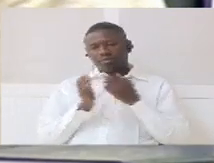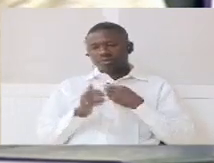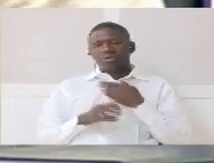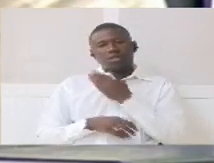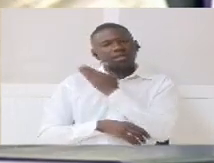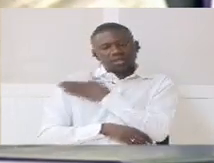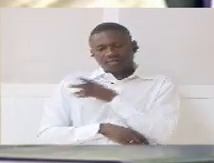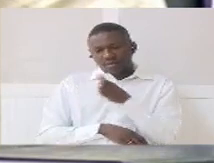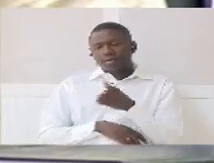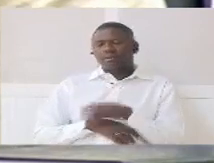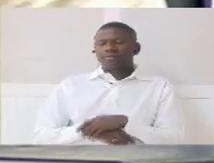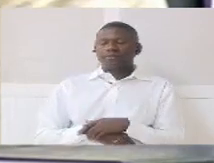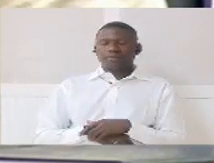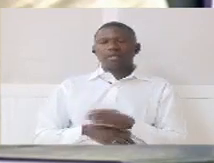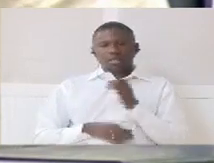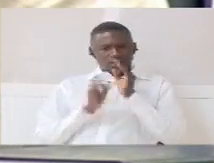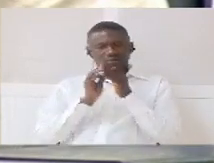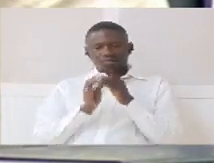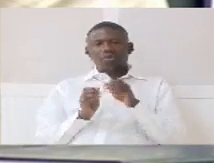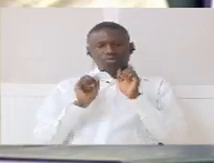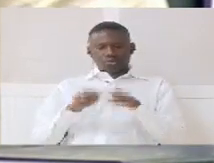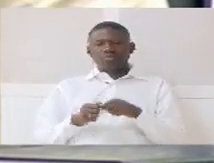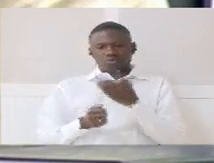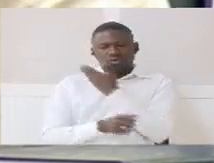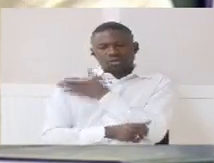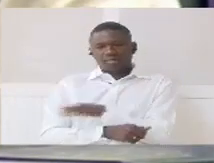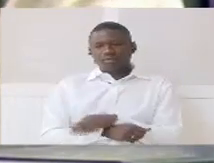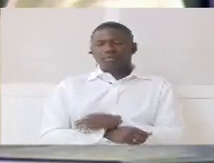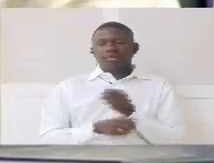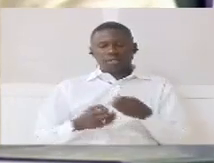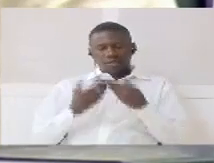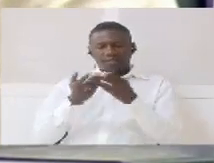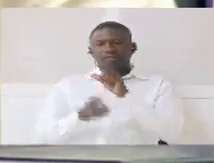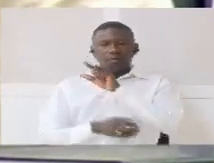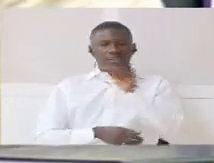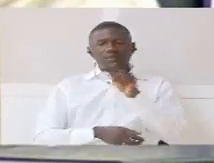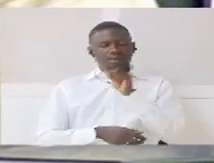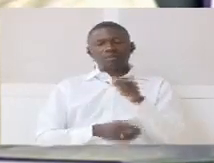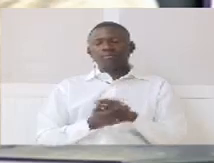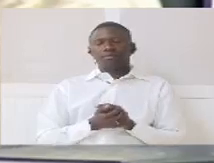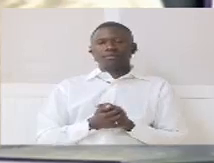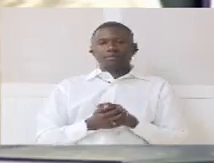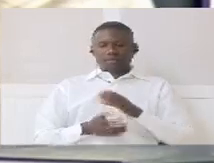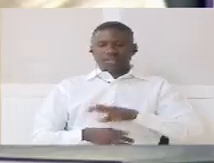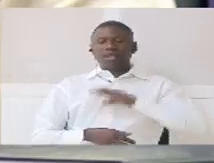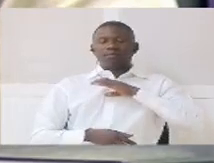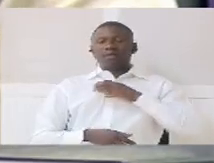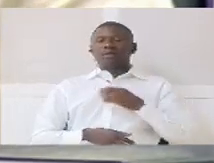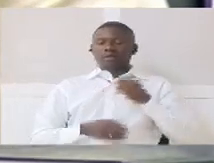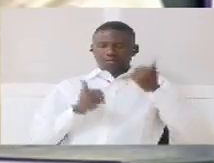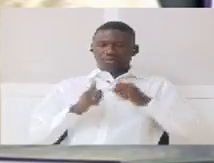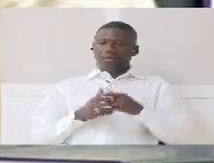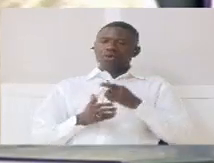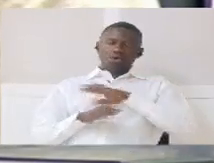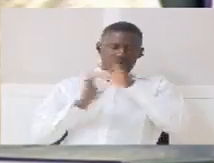go. I gave him names. For confidence. To give him confidence. All those people came here. And they